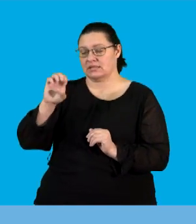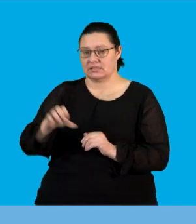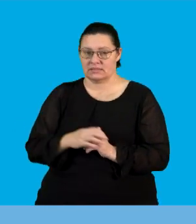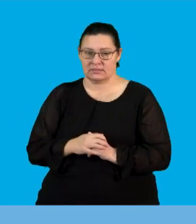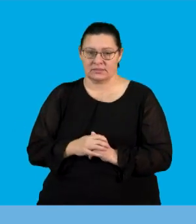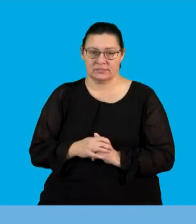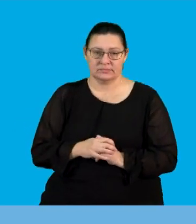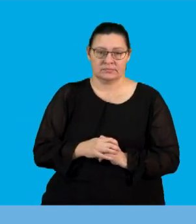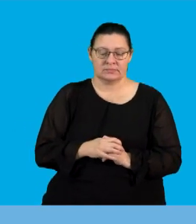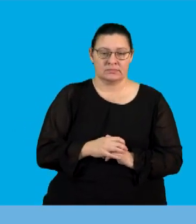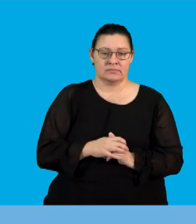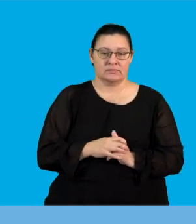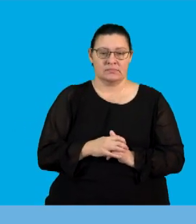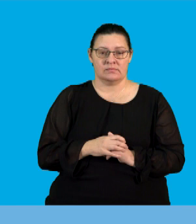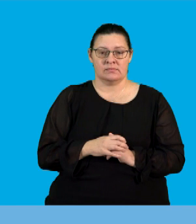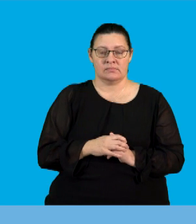non-metal